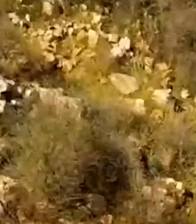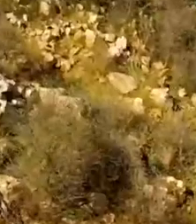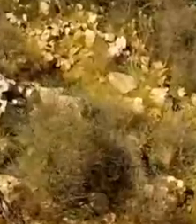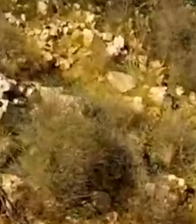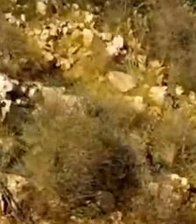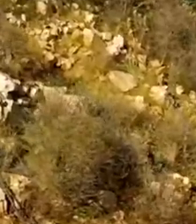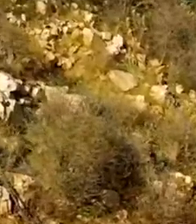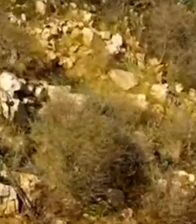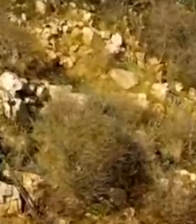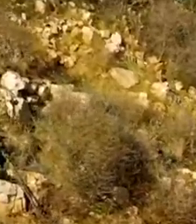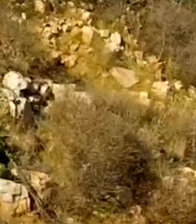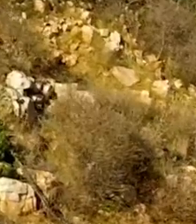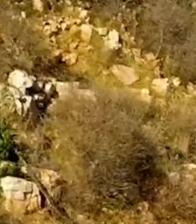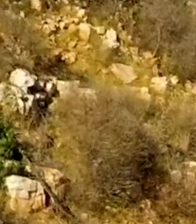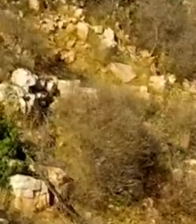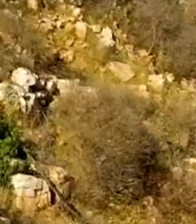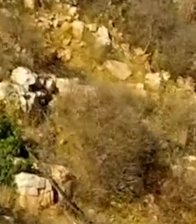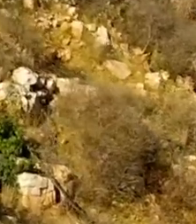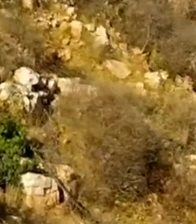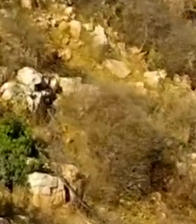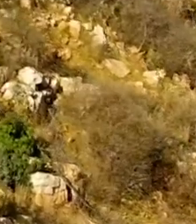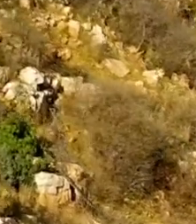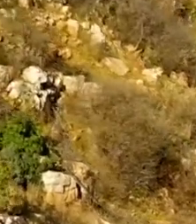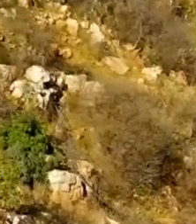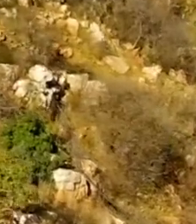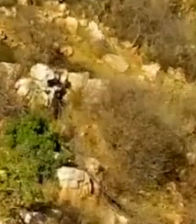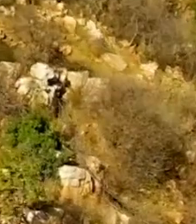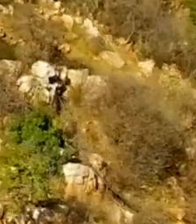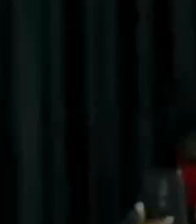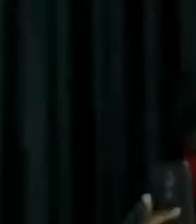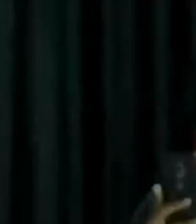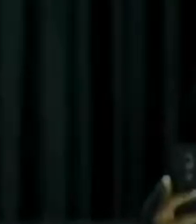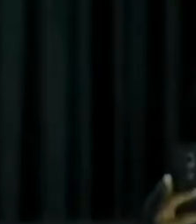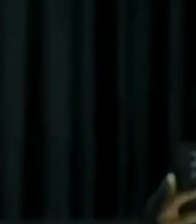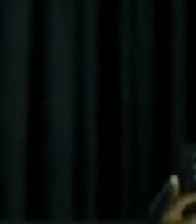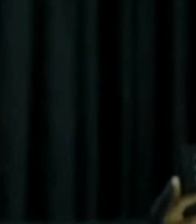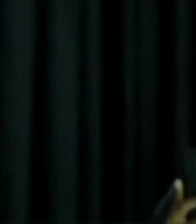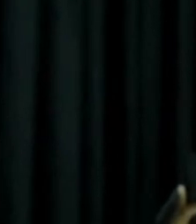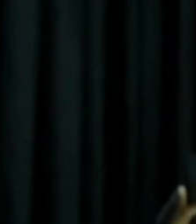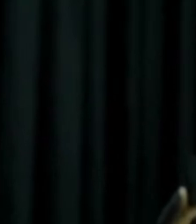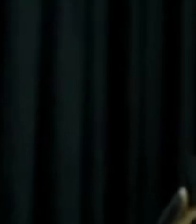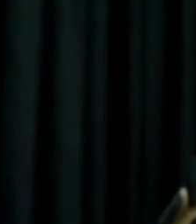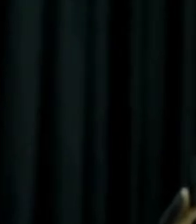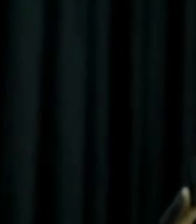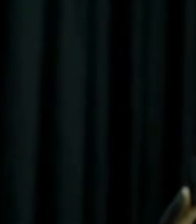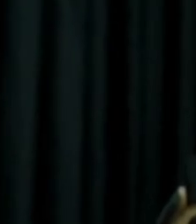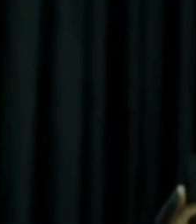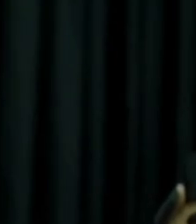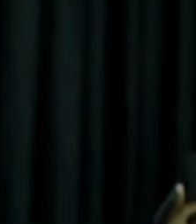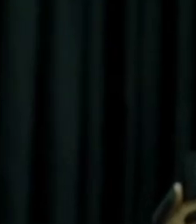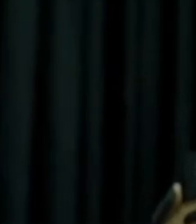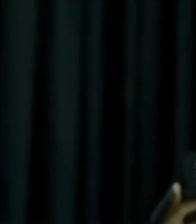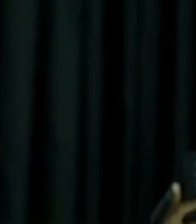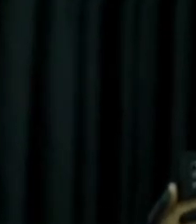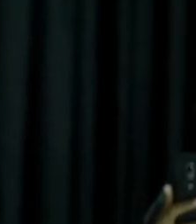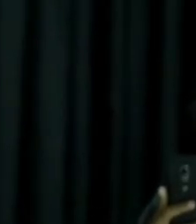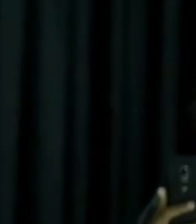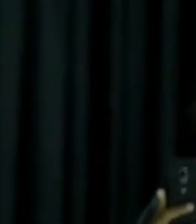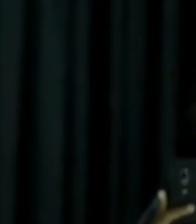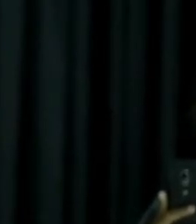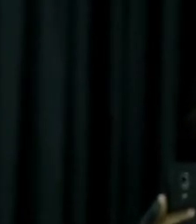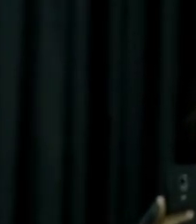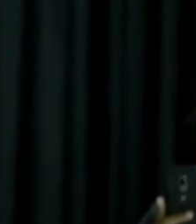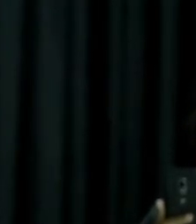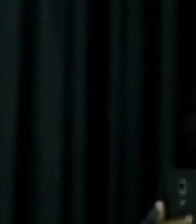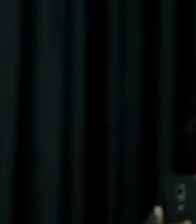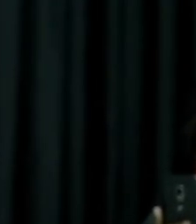Tamu Melan to win. Oscaro give up a failure. Guys, what I want to tell you is a successful man is the